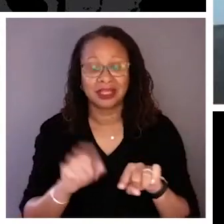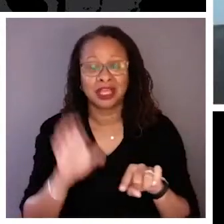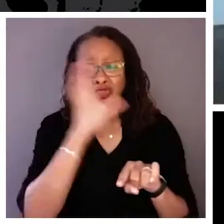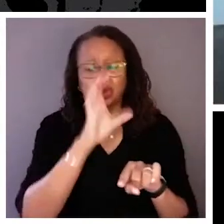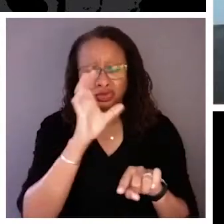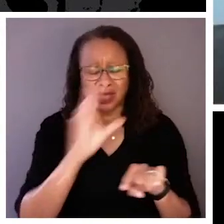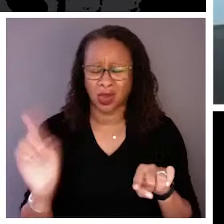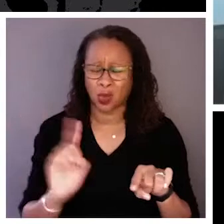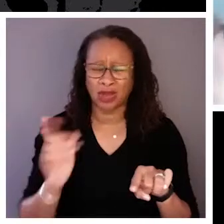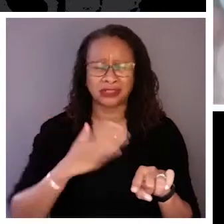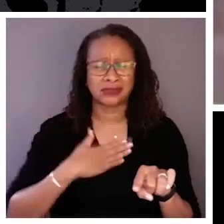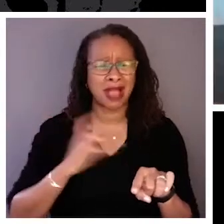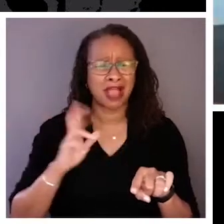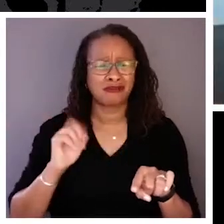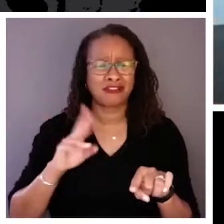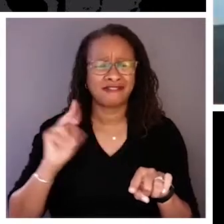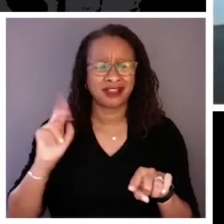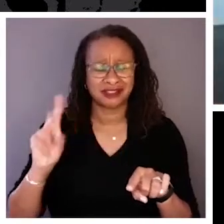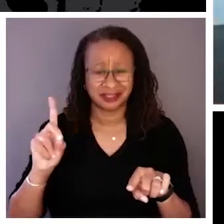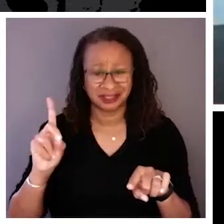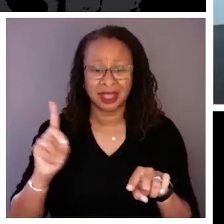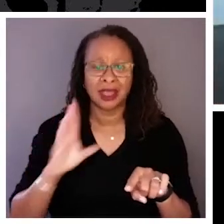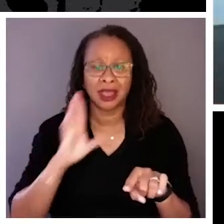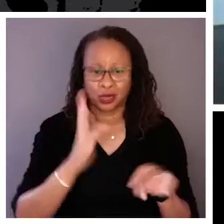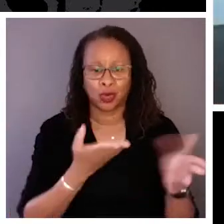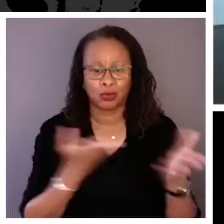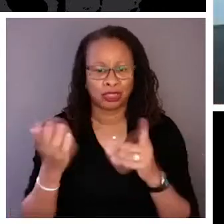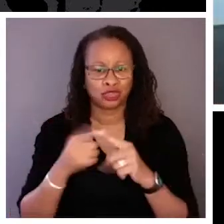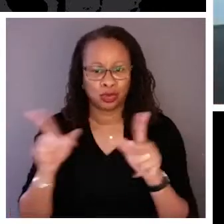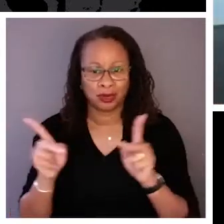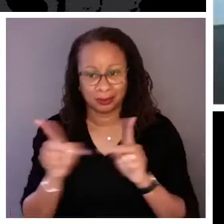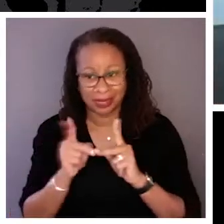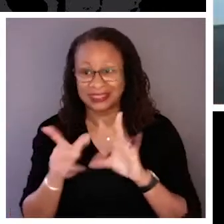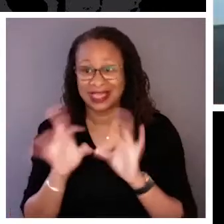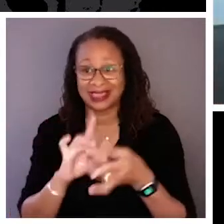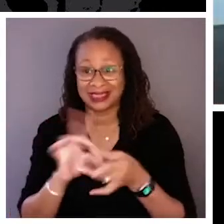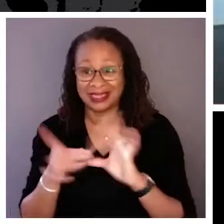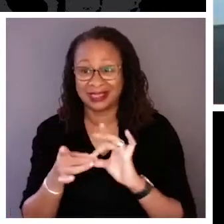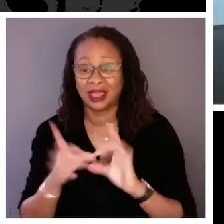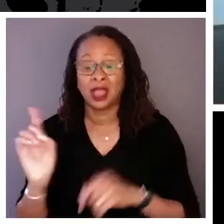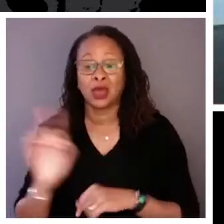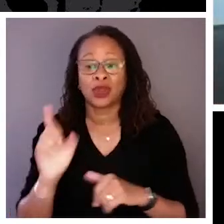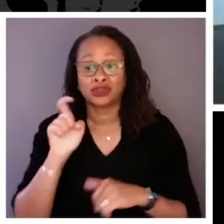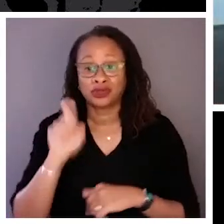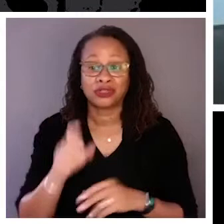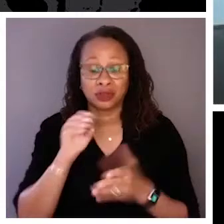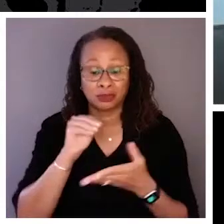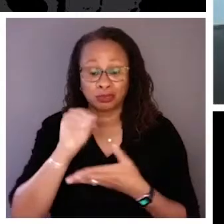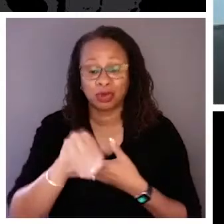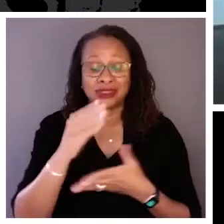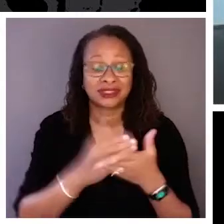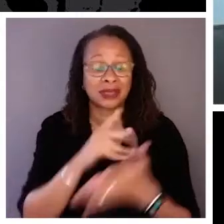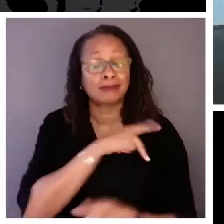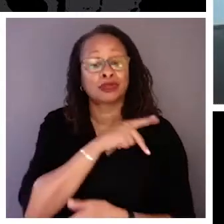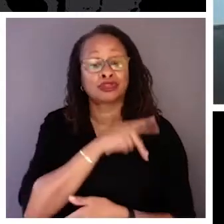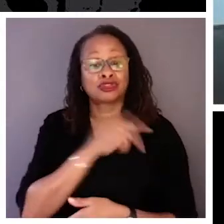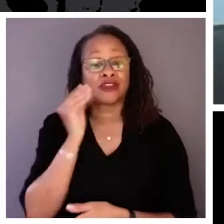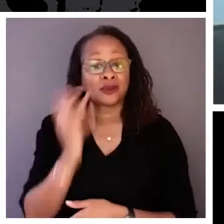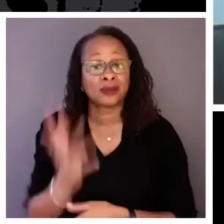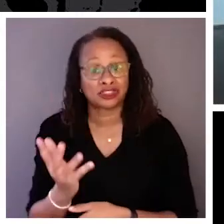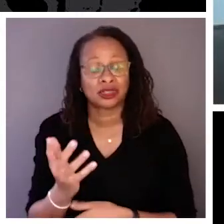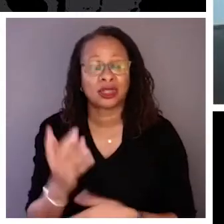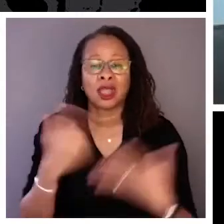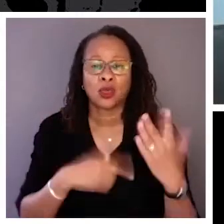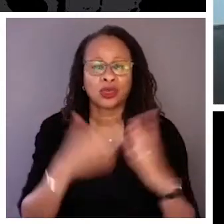my refund?" And it will take you to a link in which you have to put some personal information in, what your